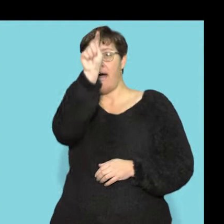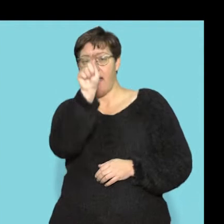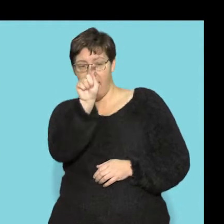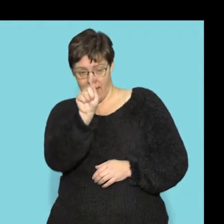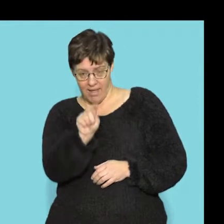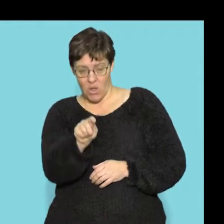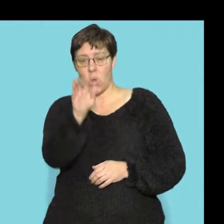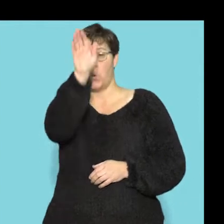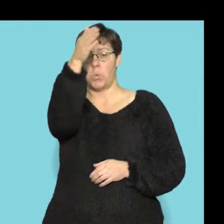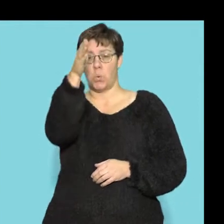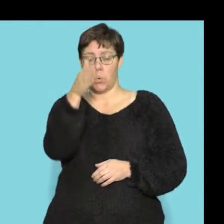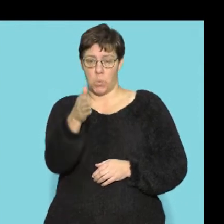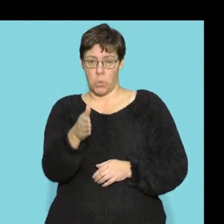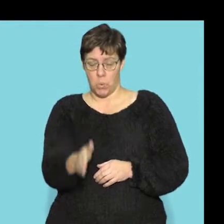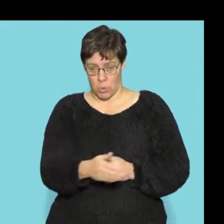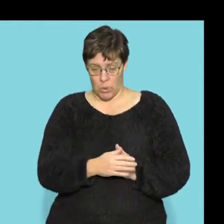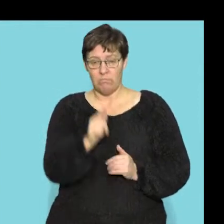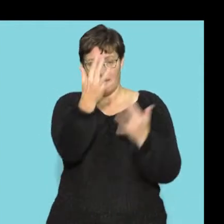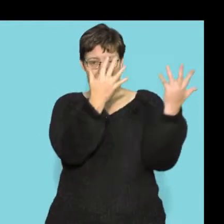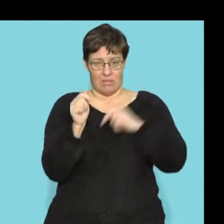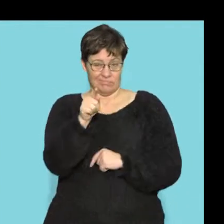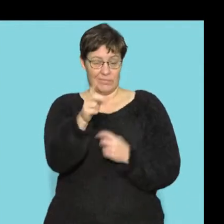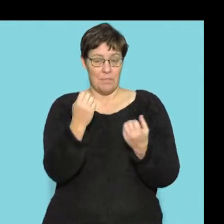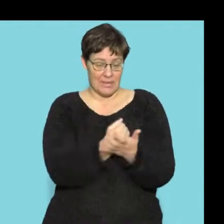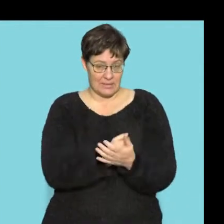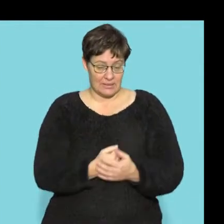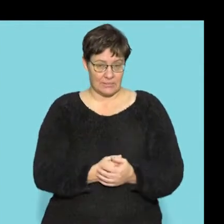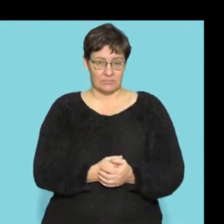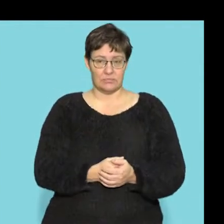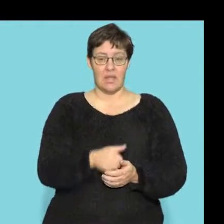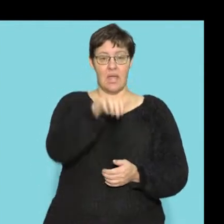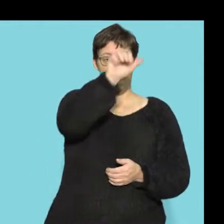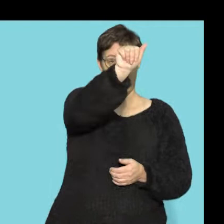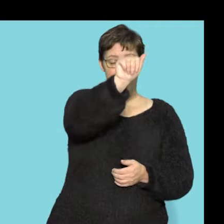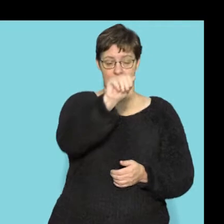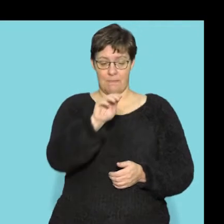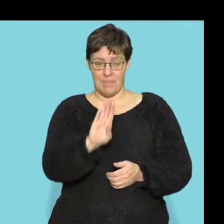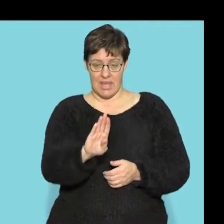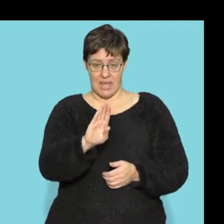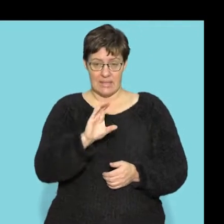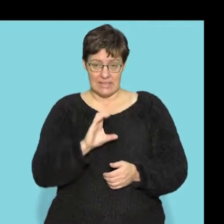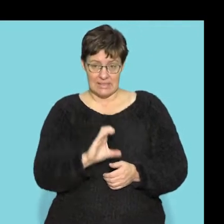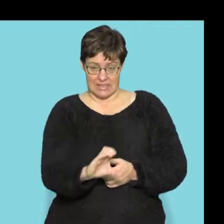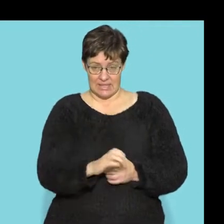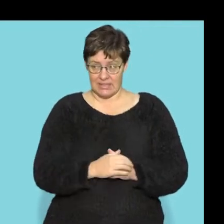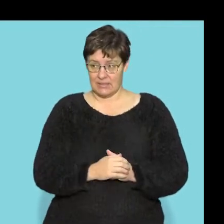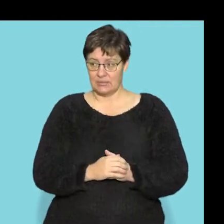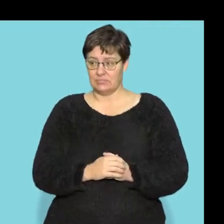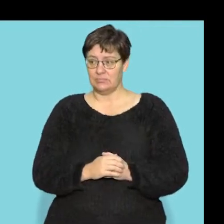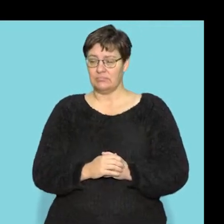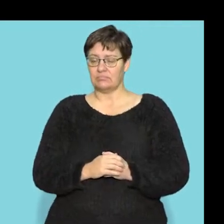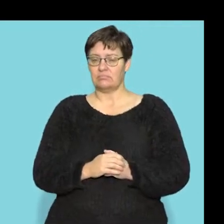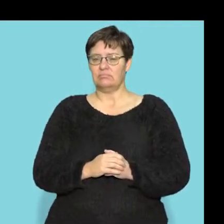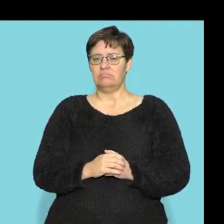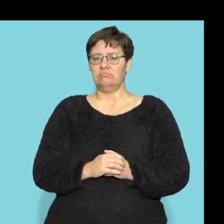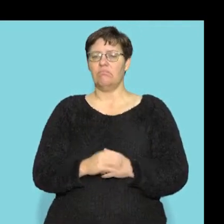certain items that you need to calculate. That's A, that's B, and that's C. Let's